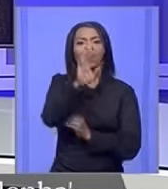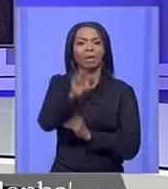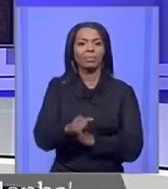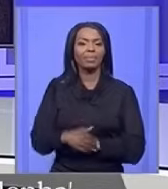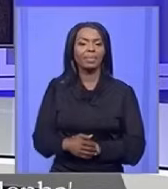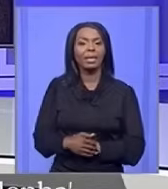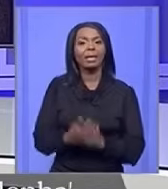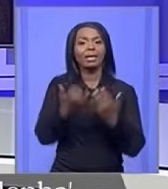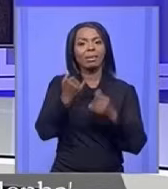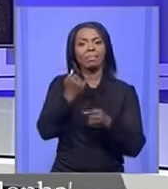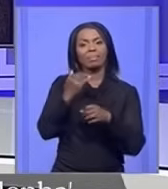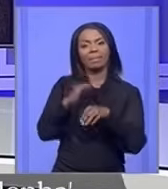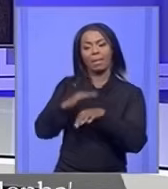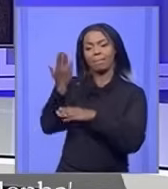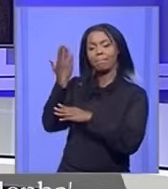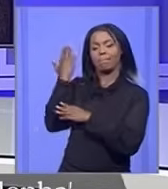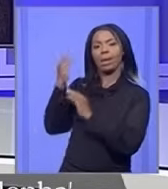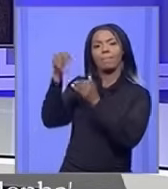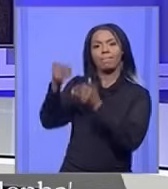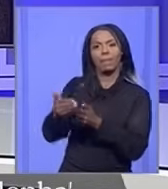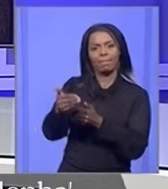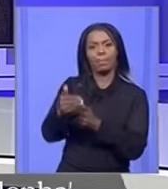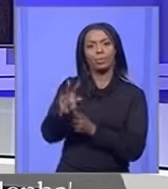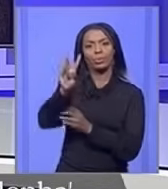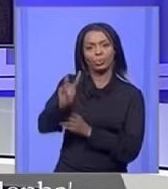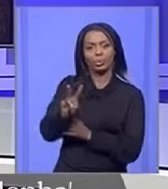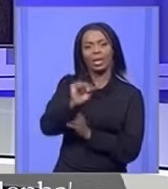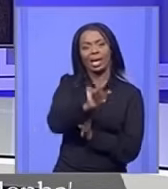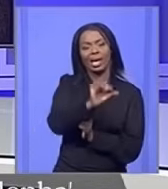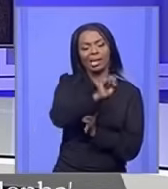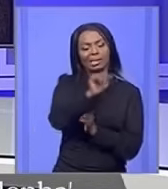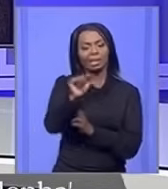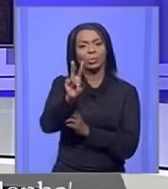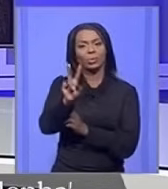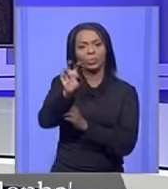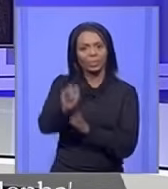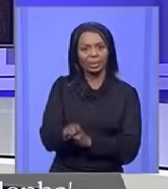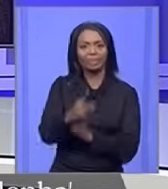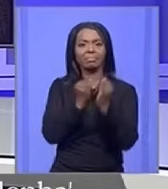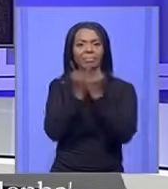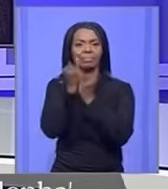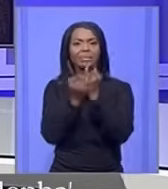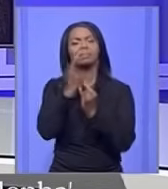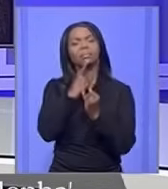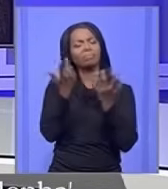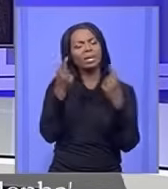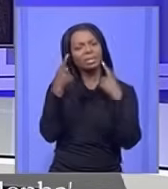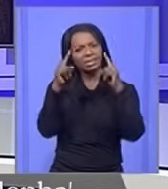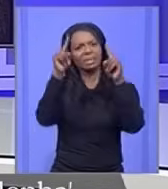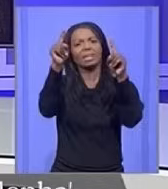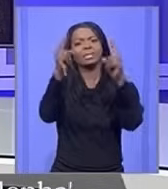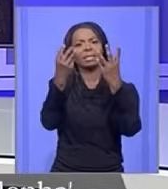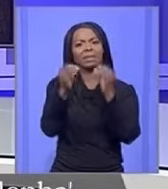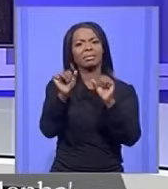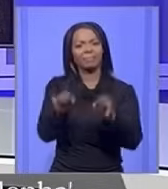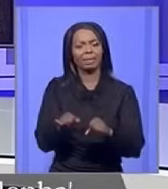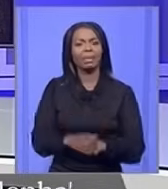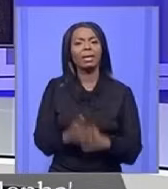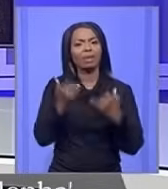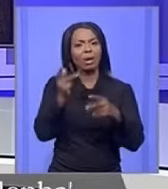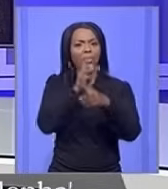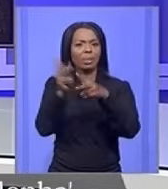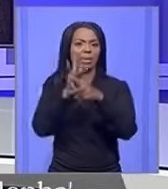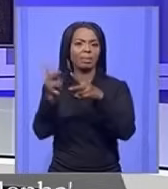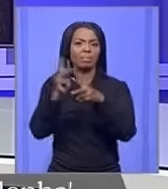se sa tšwago go fela sa bobedi sa SA20 se hlalošitšwe e le sa katlego. Ga bjalo go